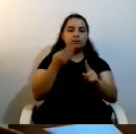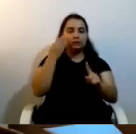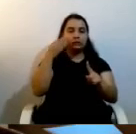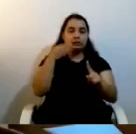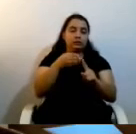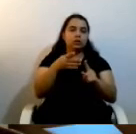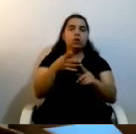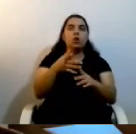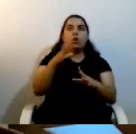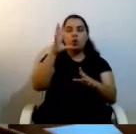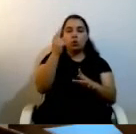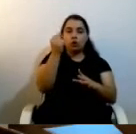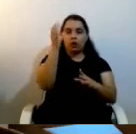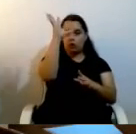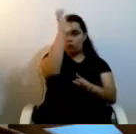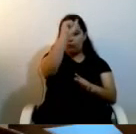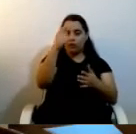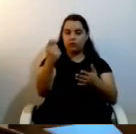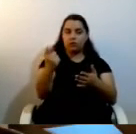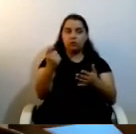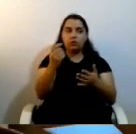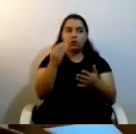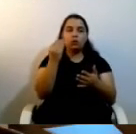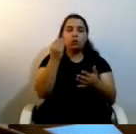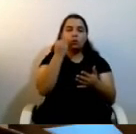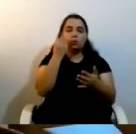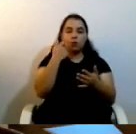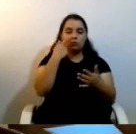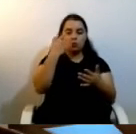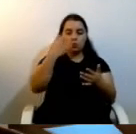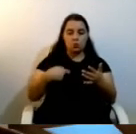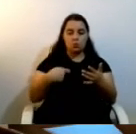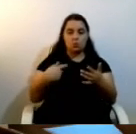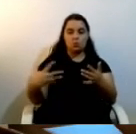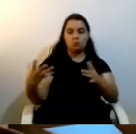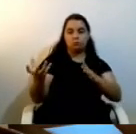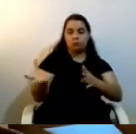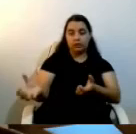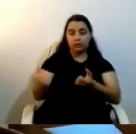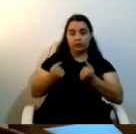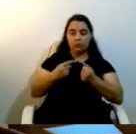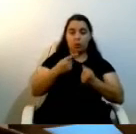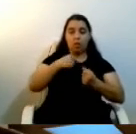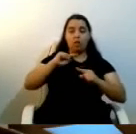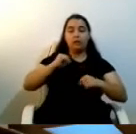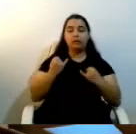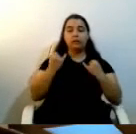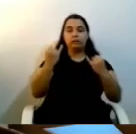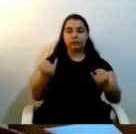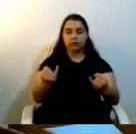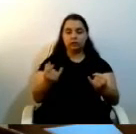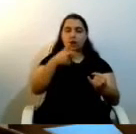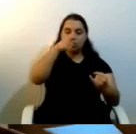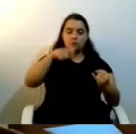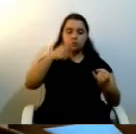goes directly to the users, who then have the means to recruit, employ,